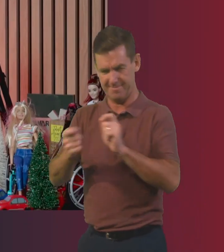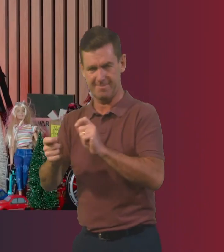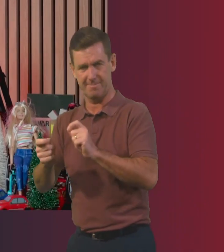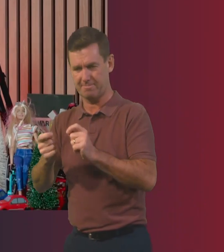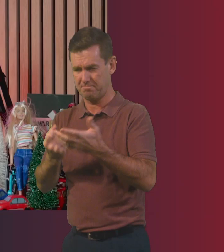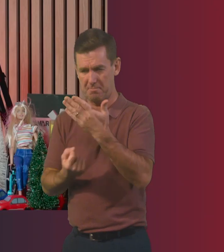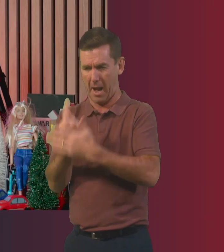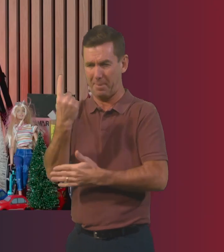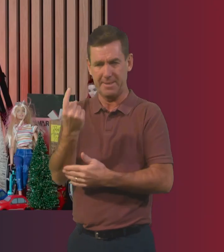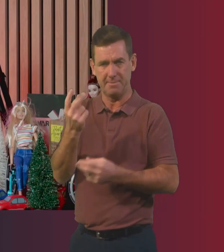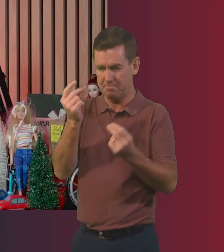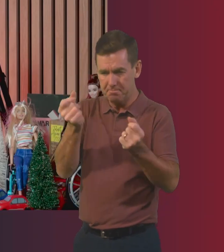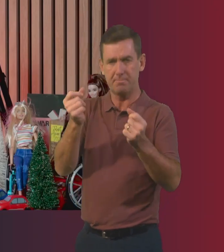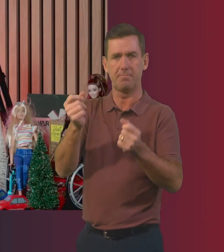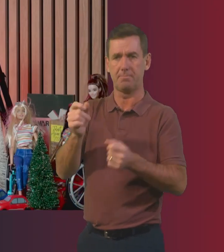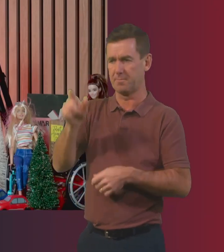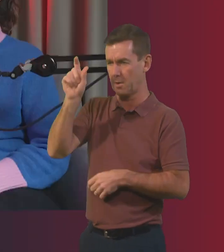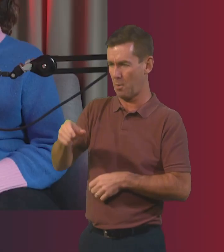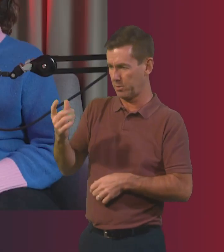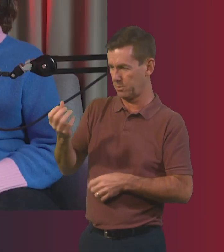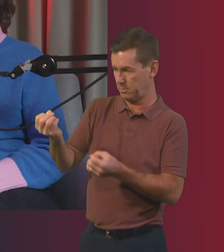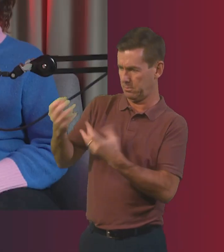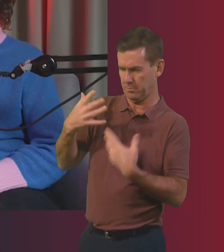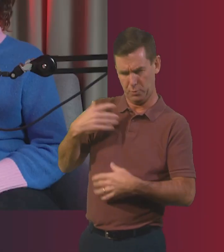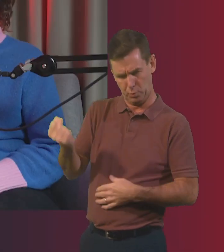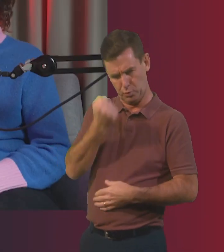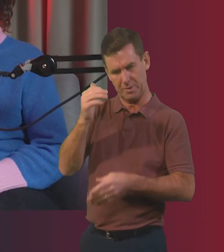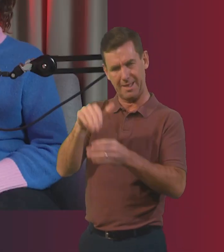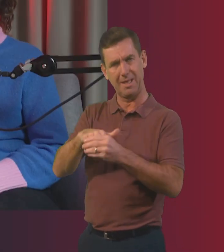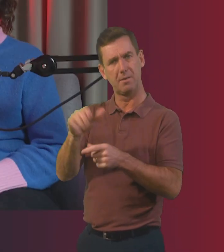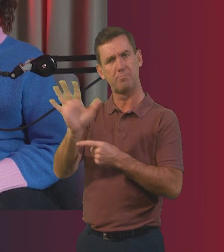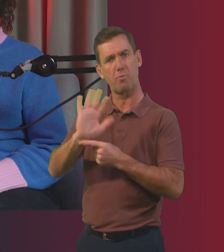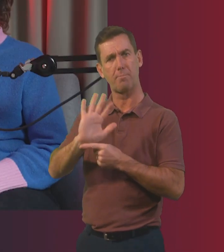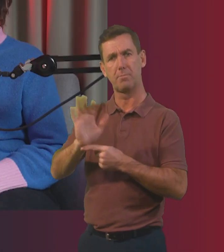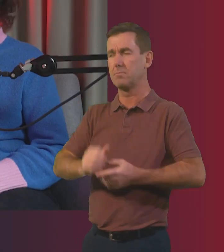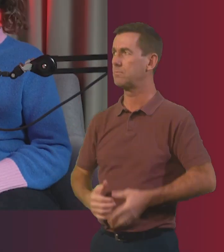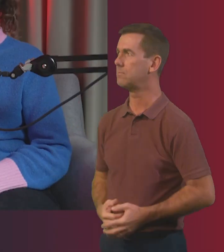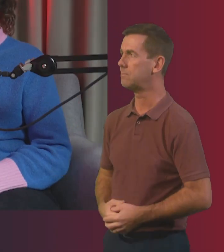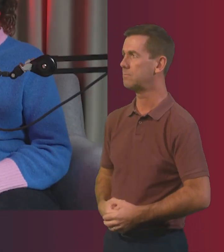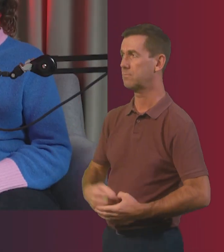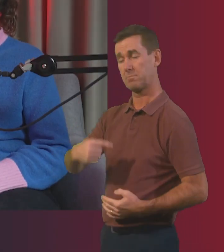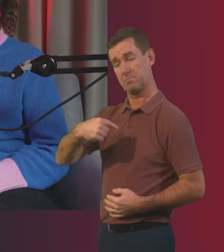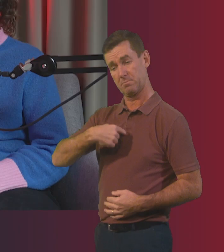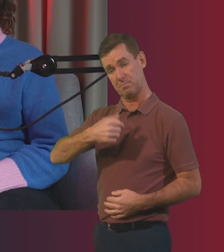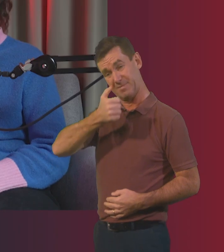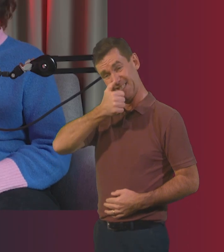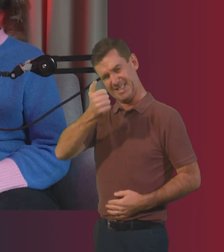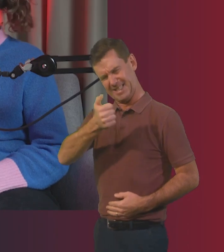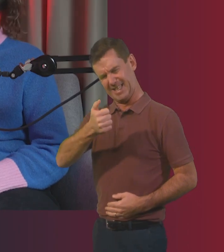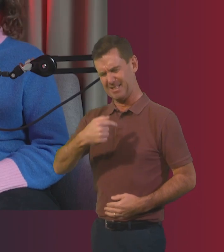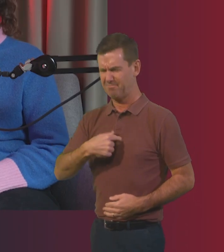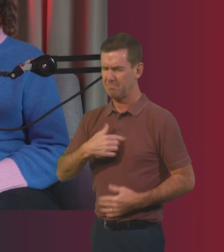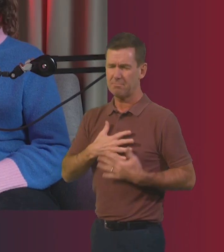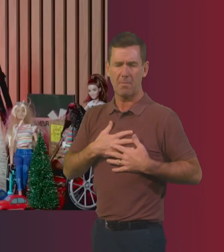overnight? Did someone say that you should be on the show? I always said from about the age of 16, I would love to go on Bake Off if it wasn't